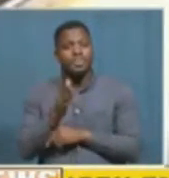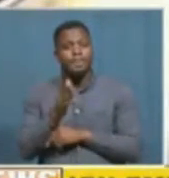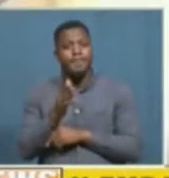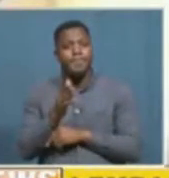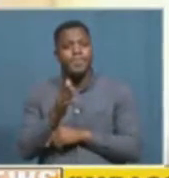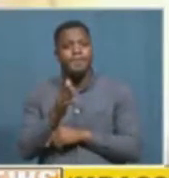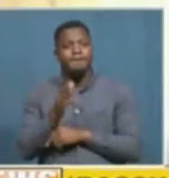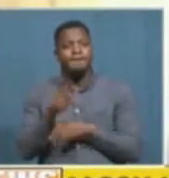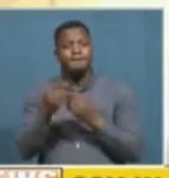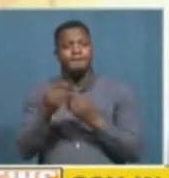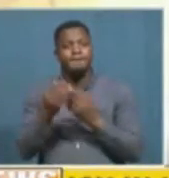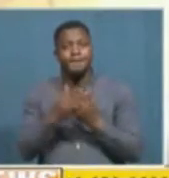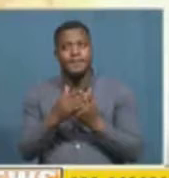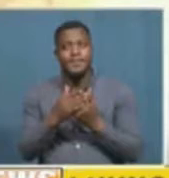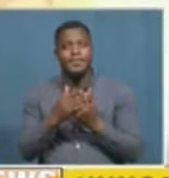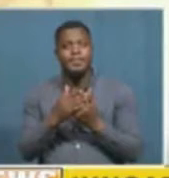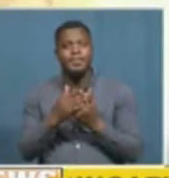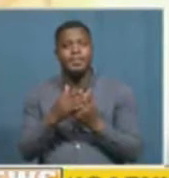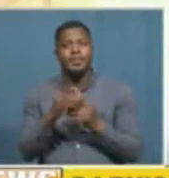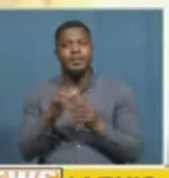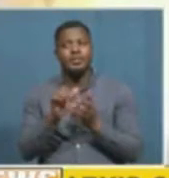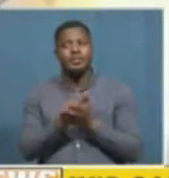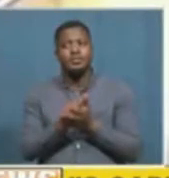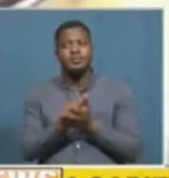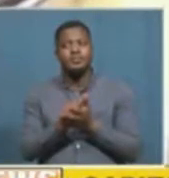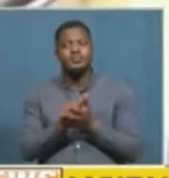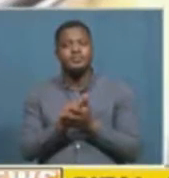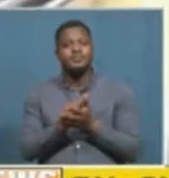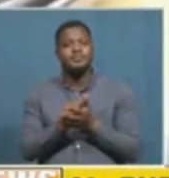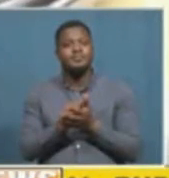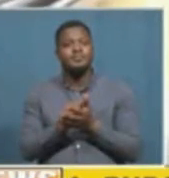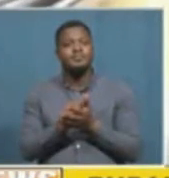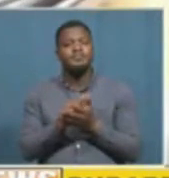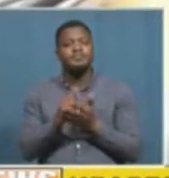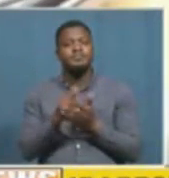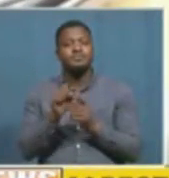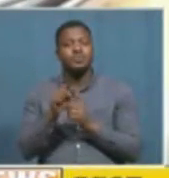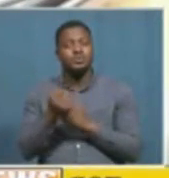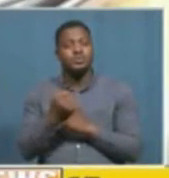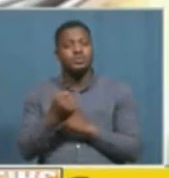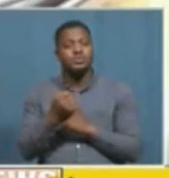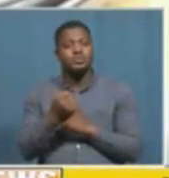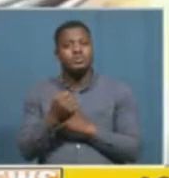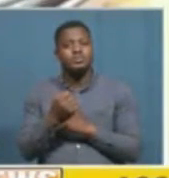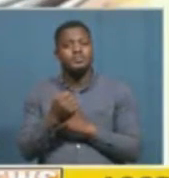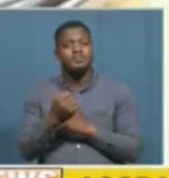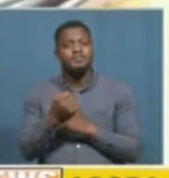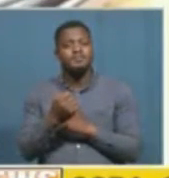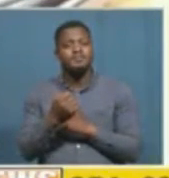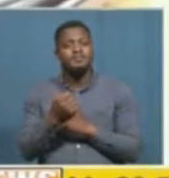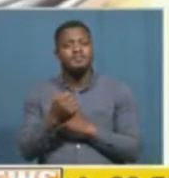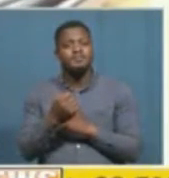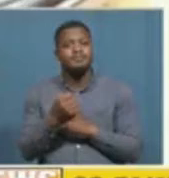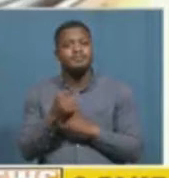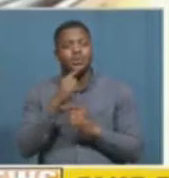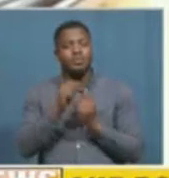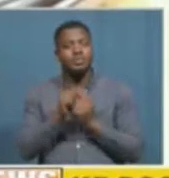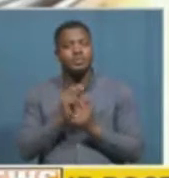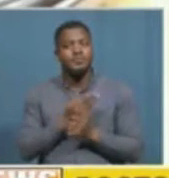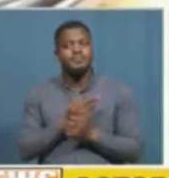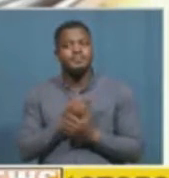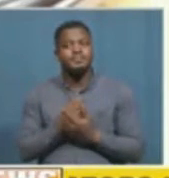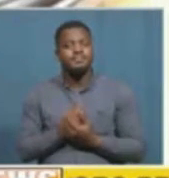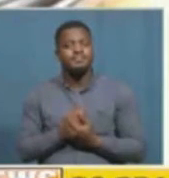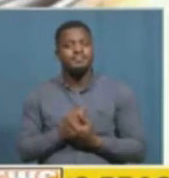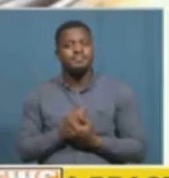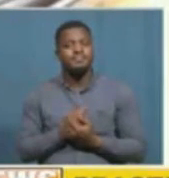back ethically to sustain. Your social license to lead anyone is your ethics, and